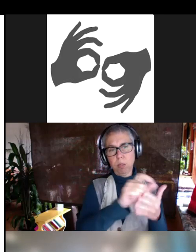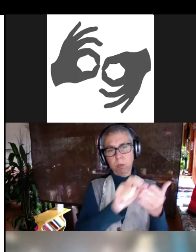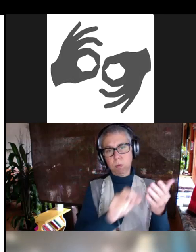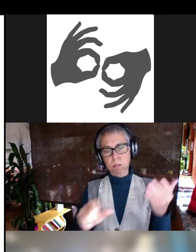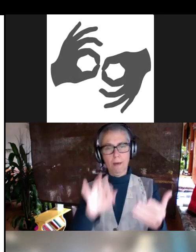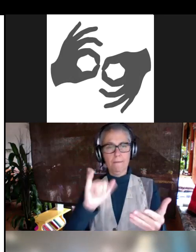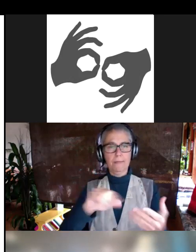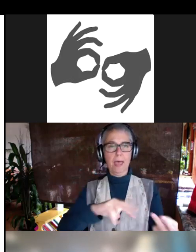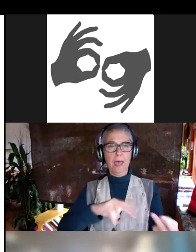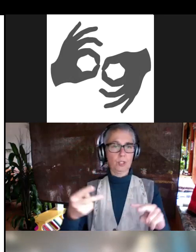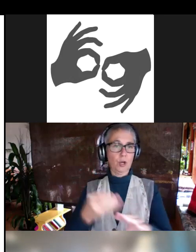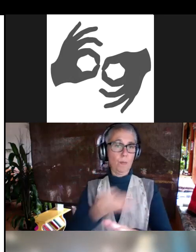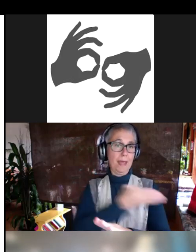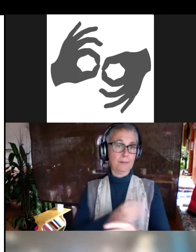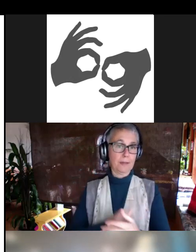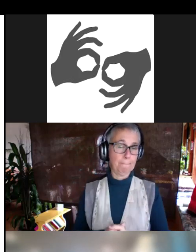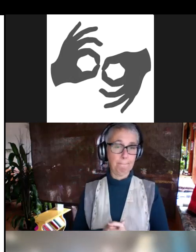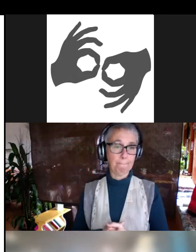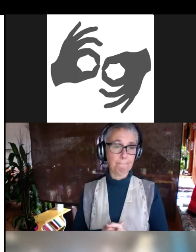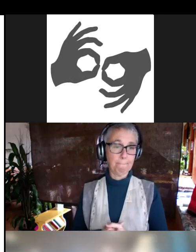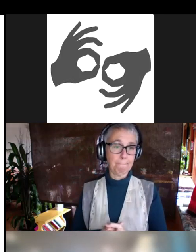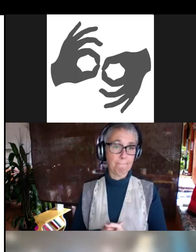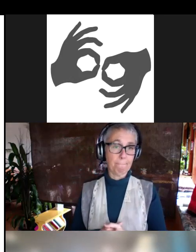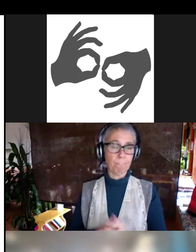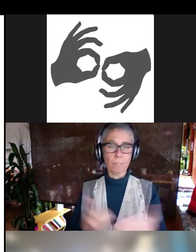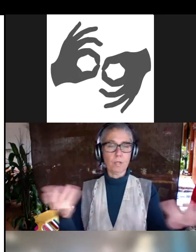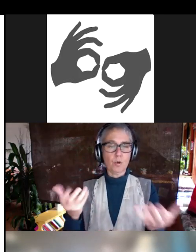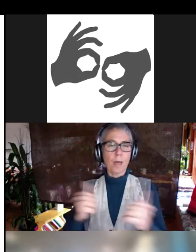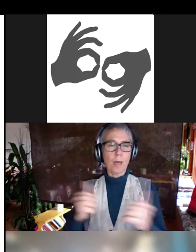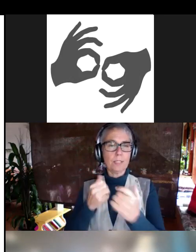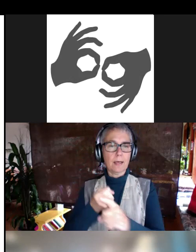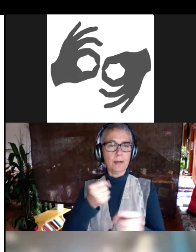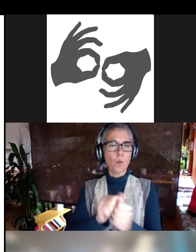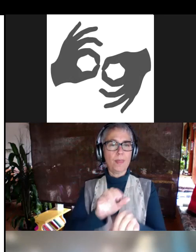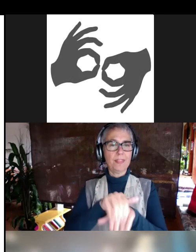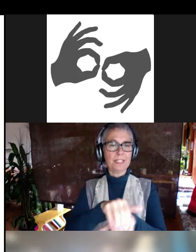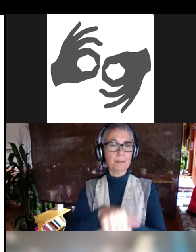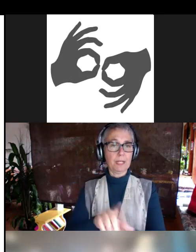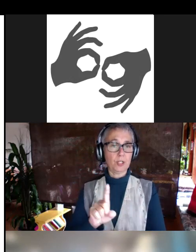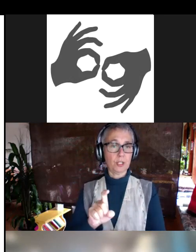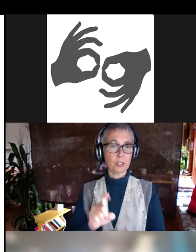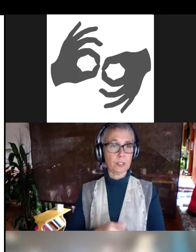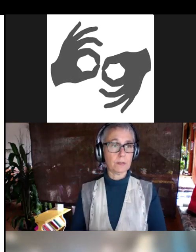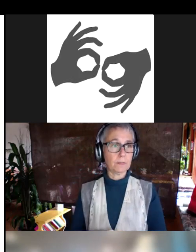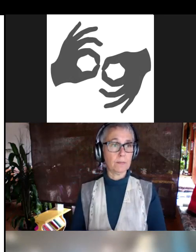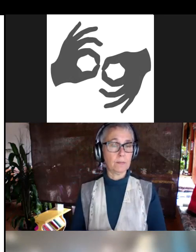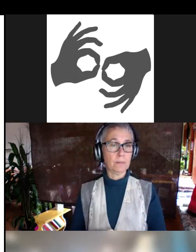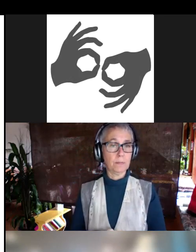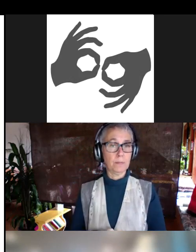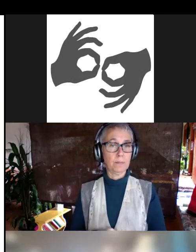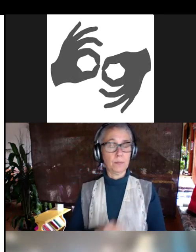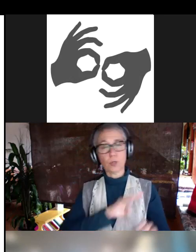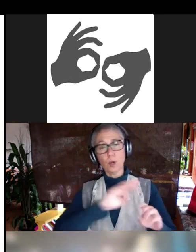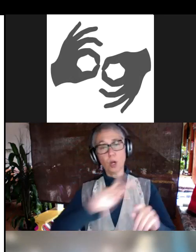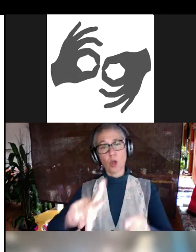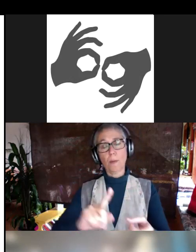so we want to know, well, how does this do when we're doing our simulations, right? So we can return to that simulated